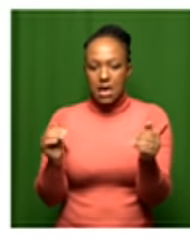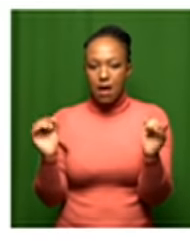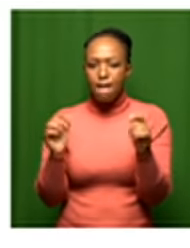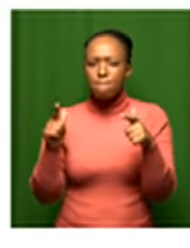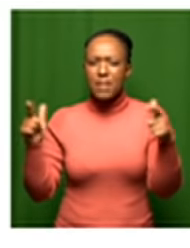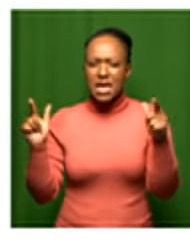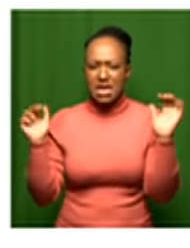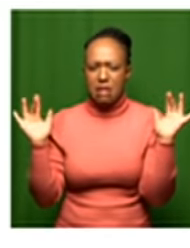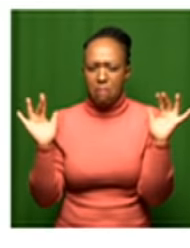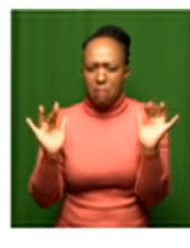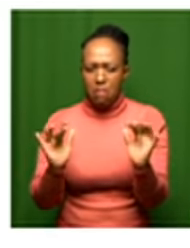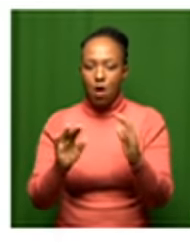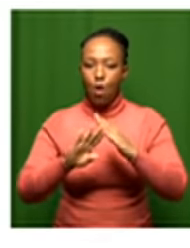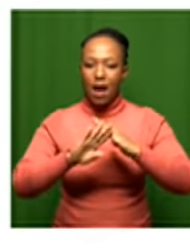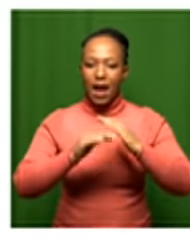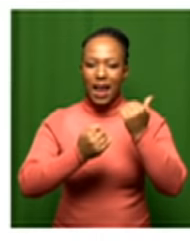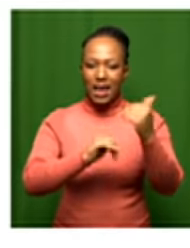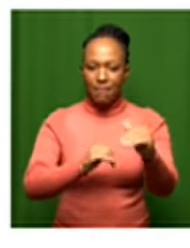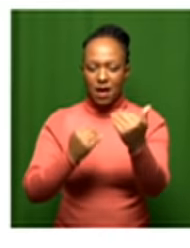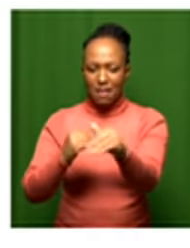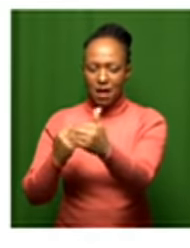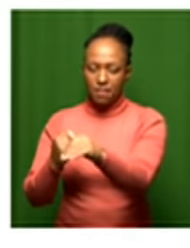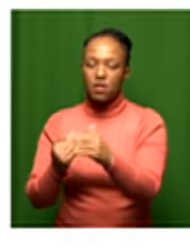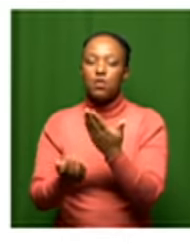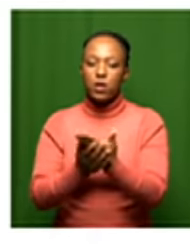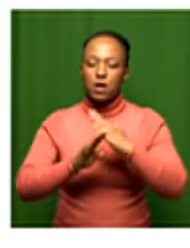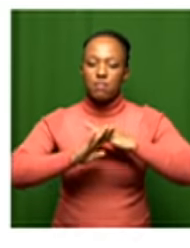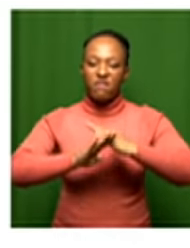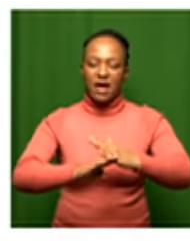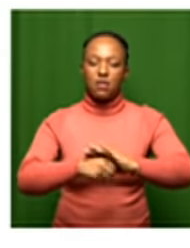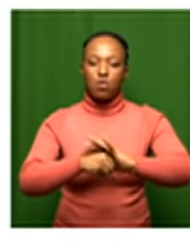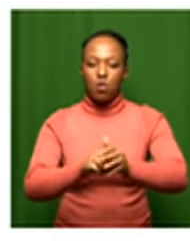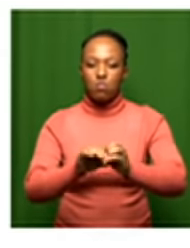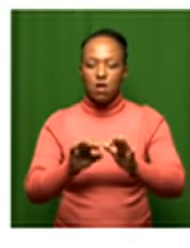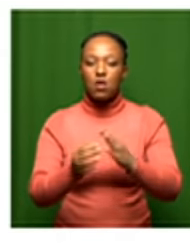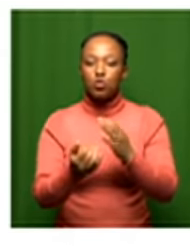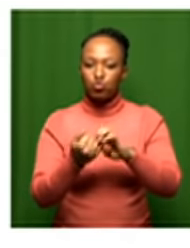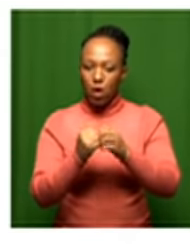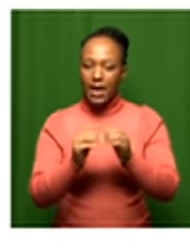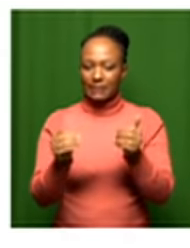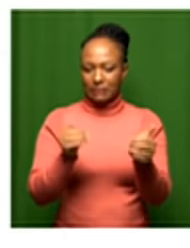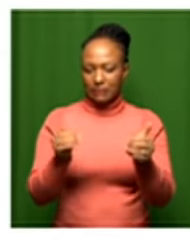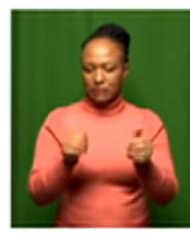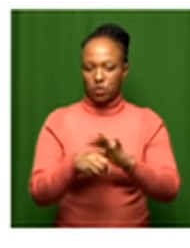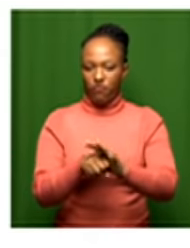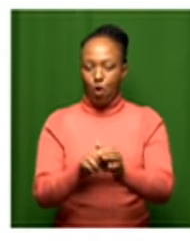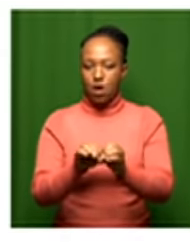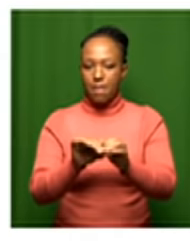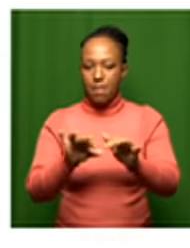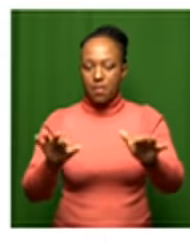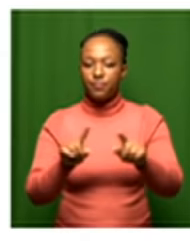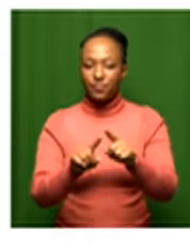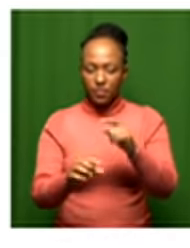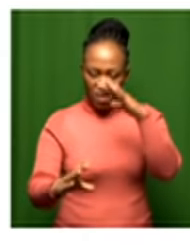large gatherings, we can minimize those super spreader events or cluster outbreaks and slow down the transmission. And I think that's the